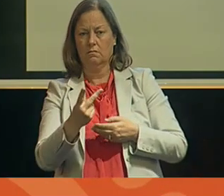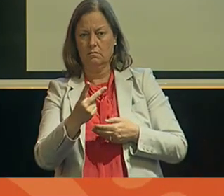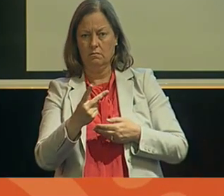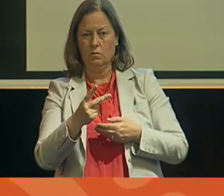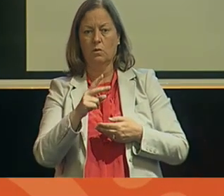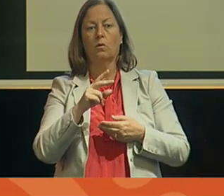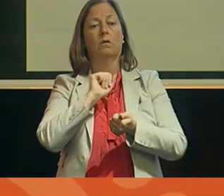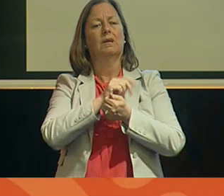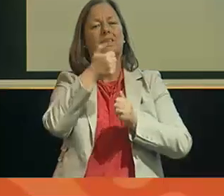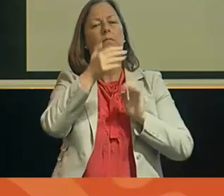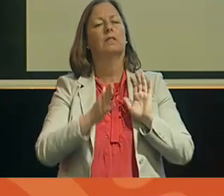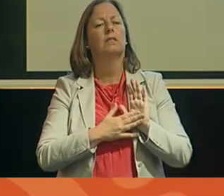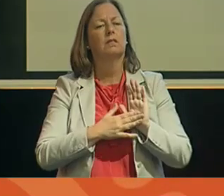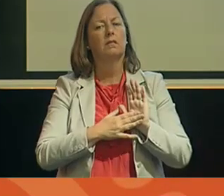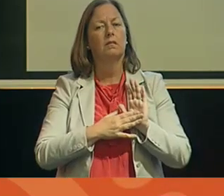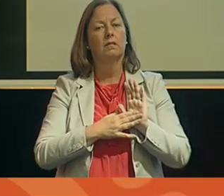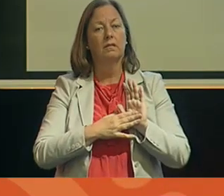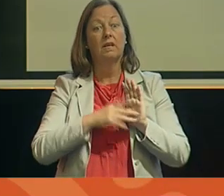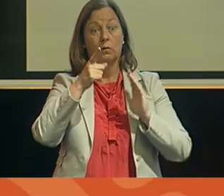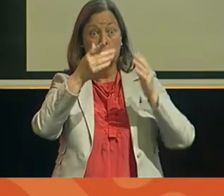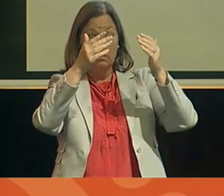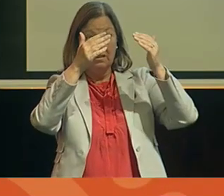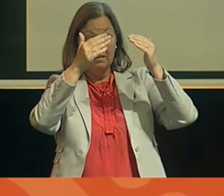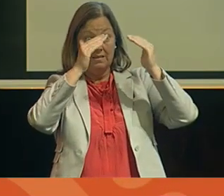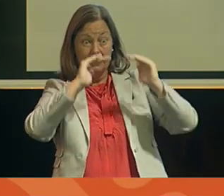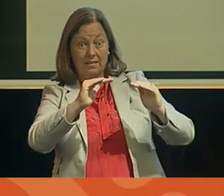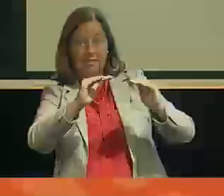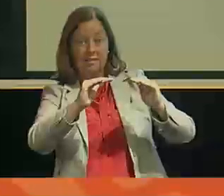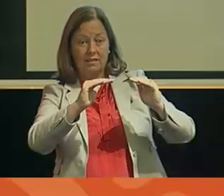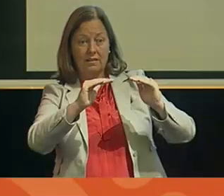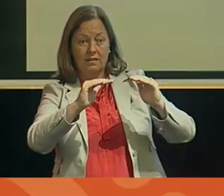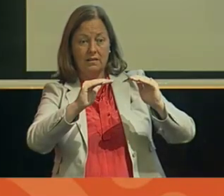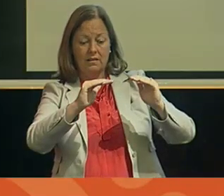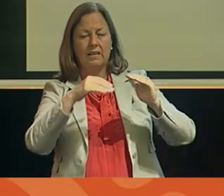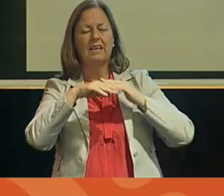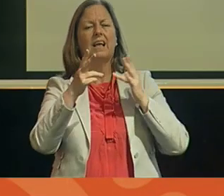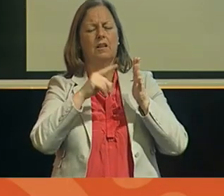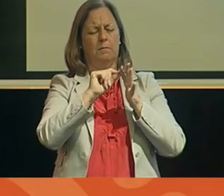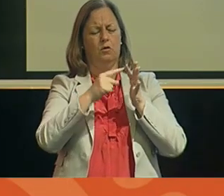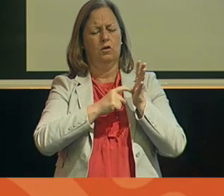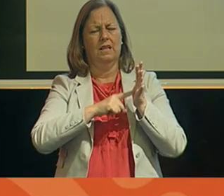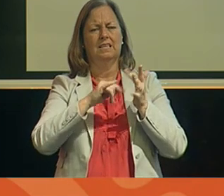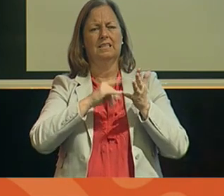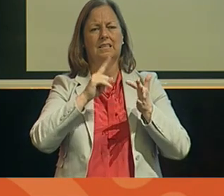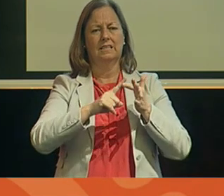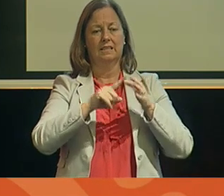months. And if you go down, right down below, in police, Section 7,